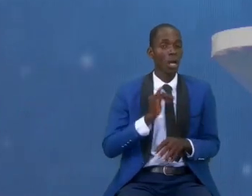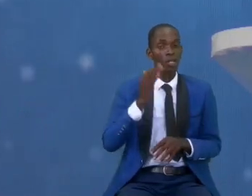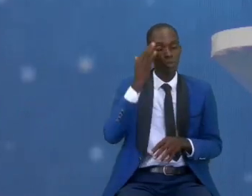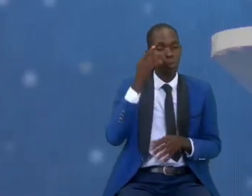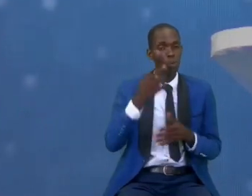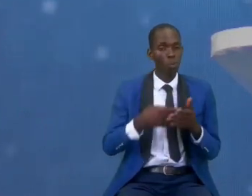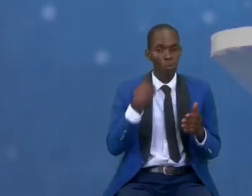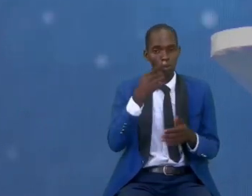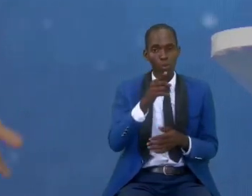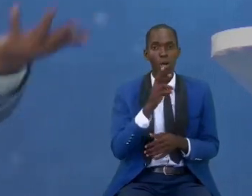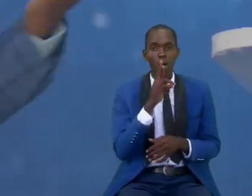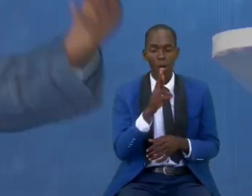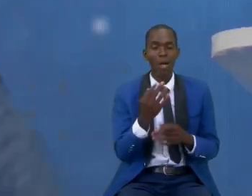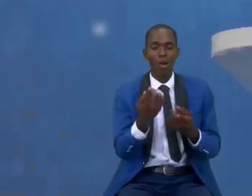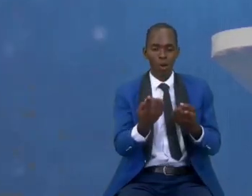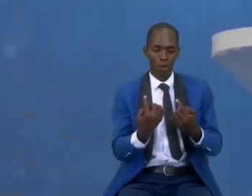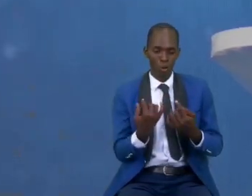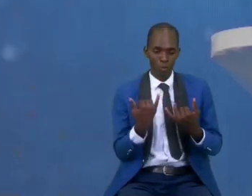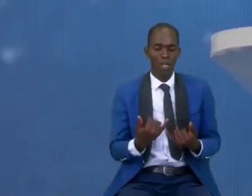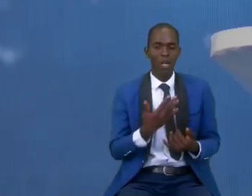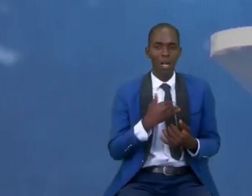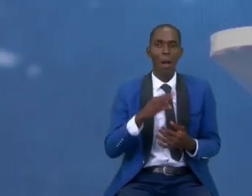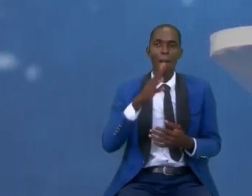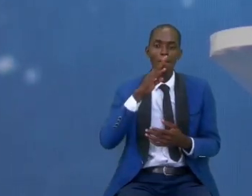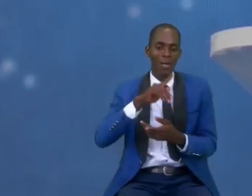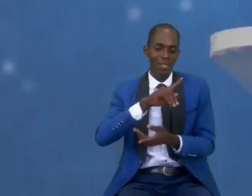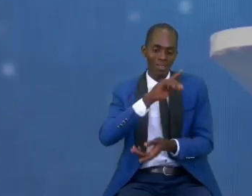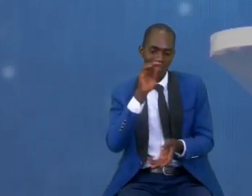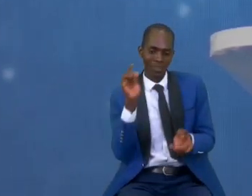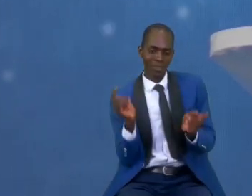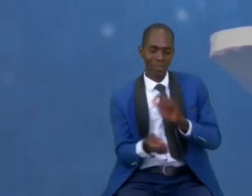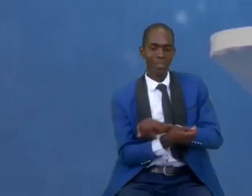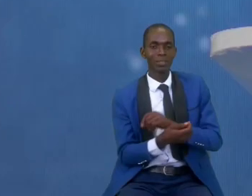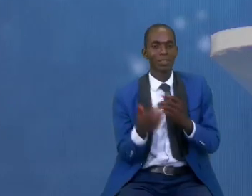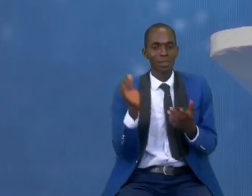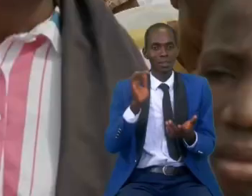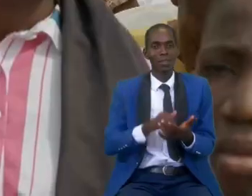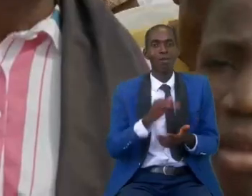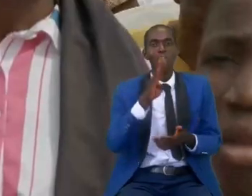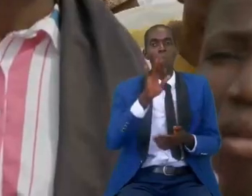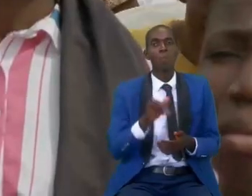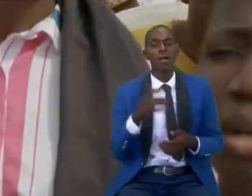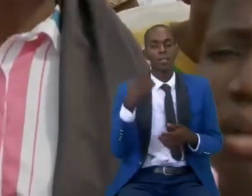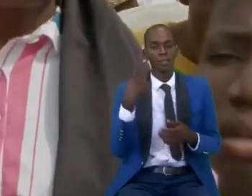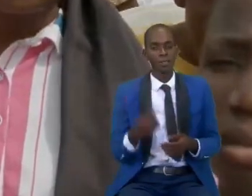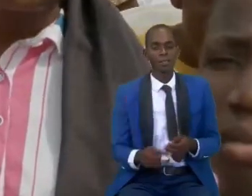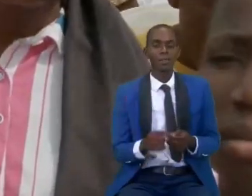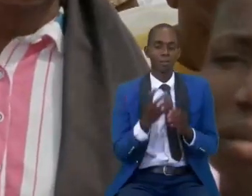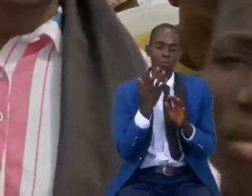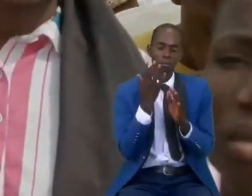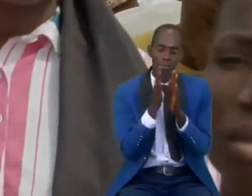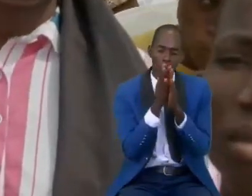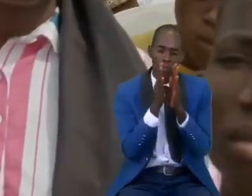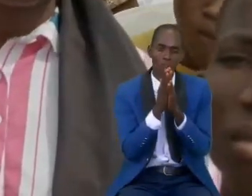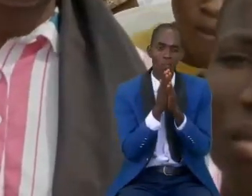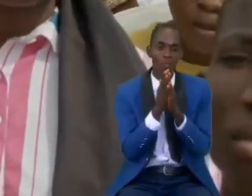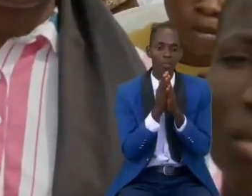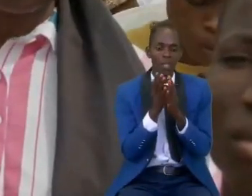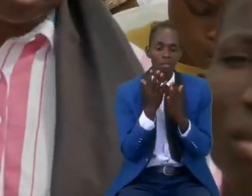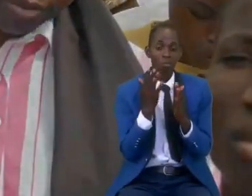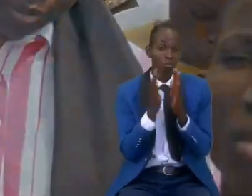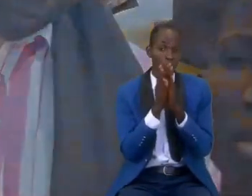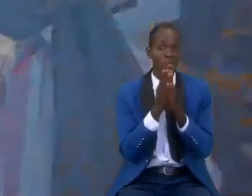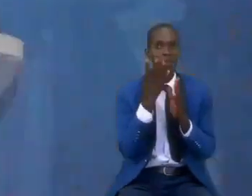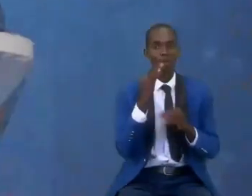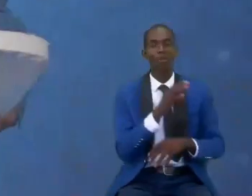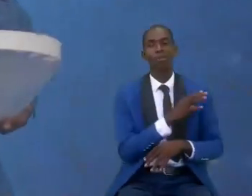by the intervention of Christ. Somebody say amen. And so formed